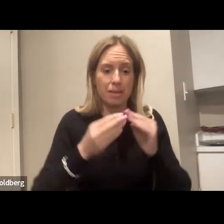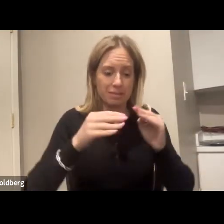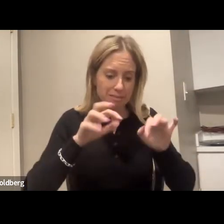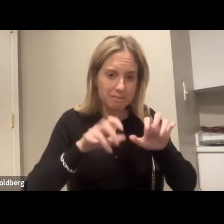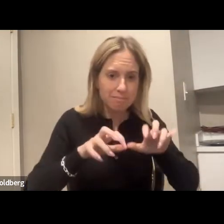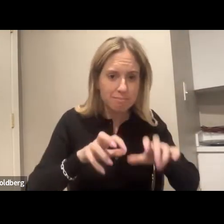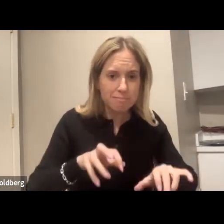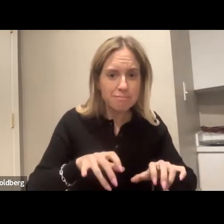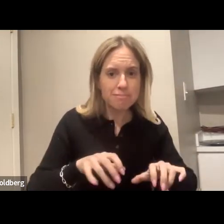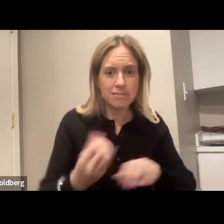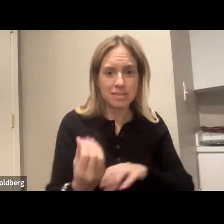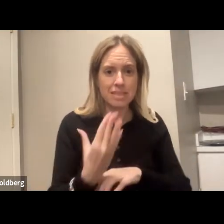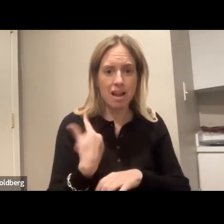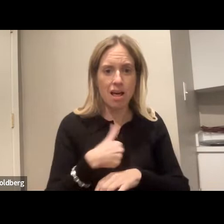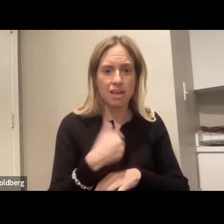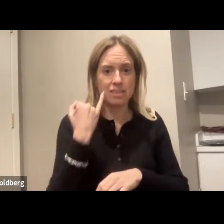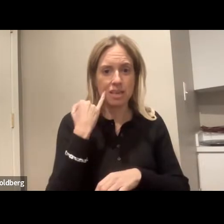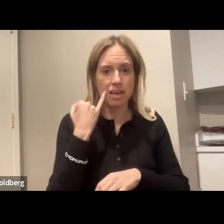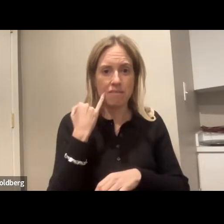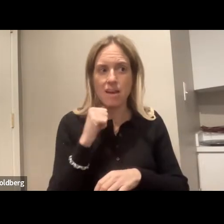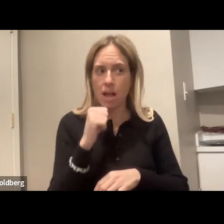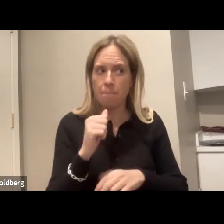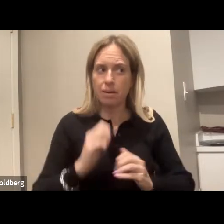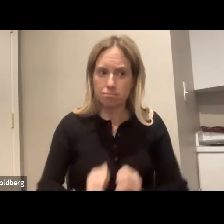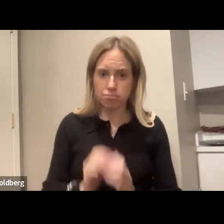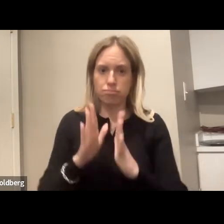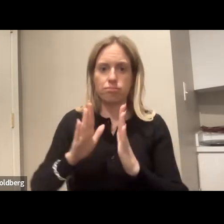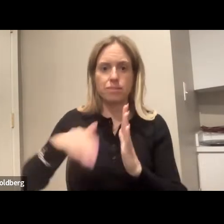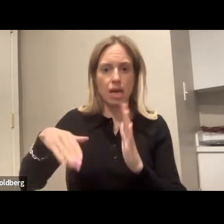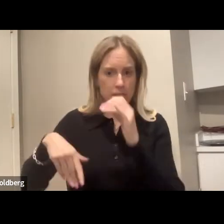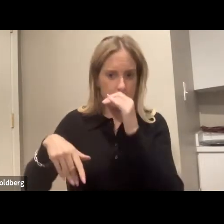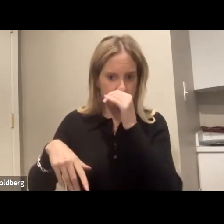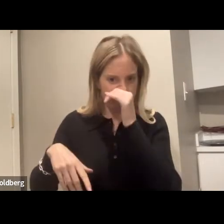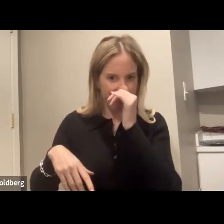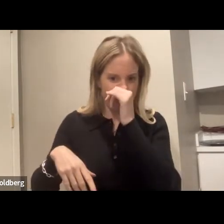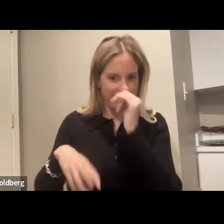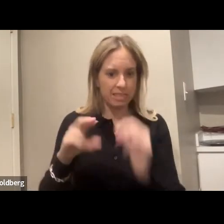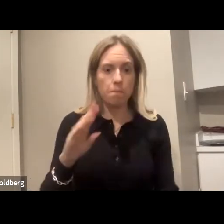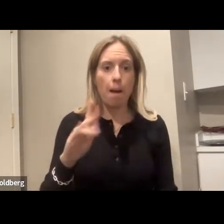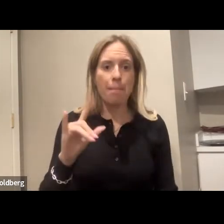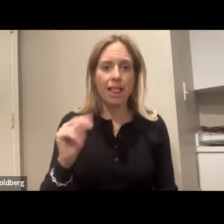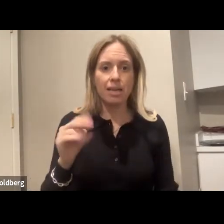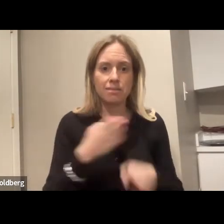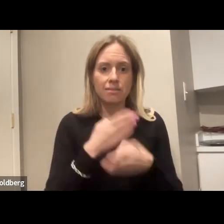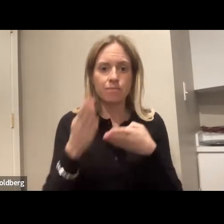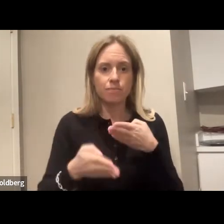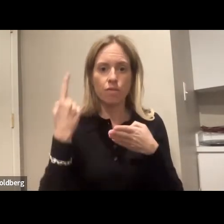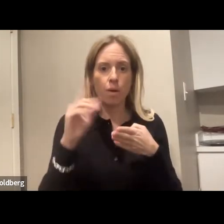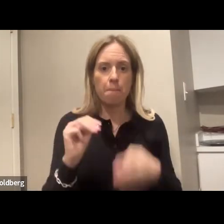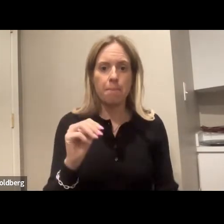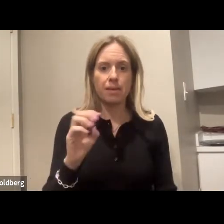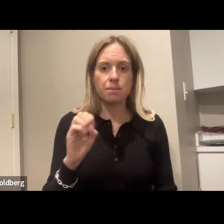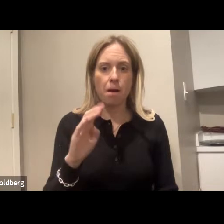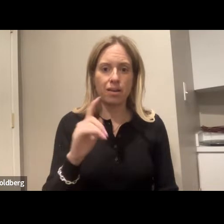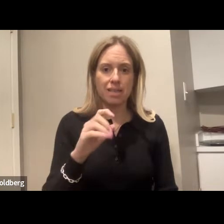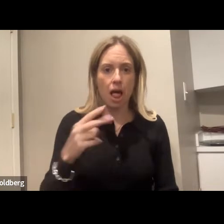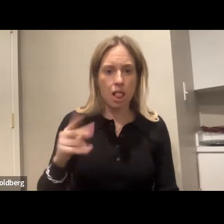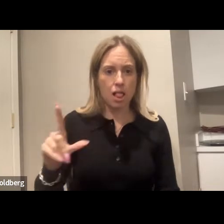you need to escalate them if they haven't been properly addressed. Commissioner Roblin, closing off for Ms. Buxell, you have a